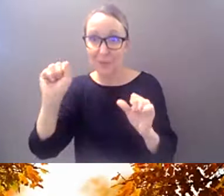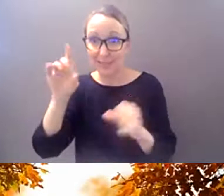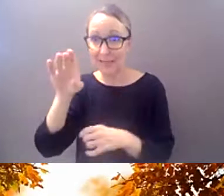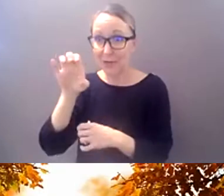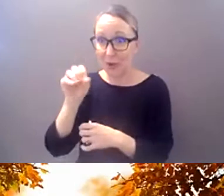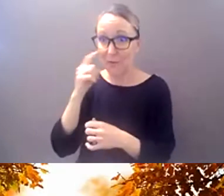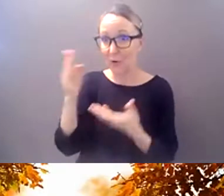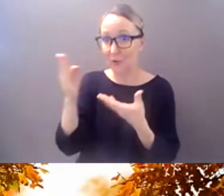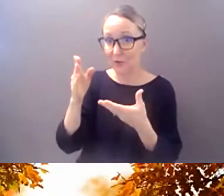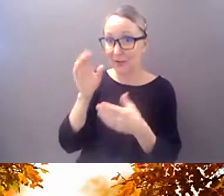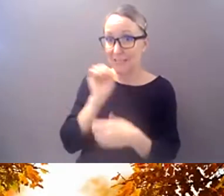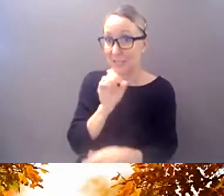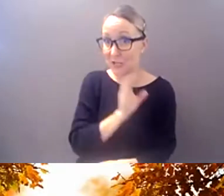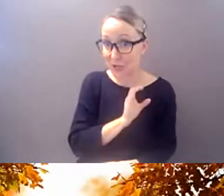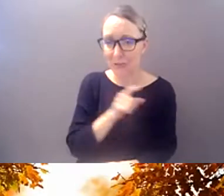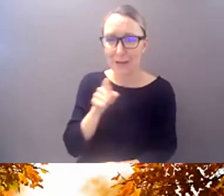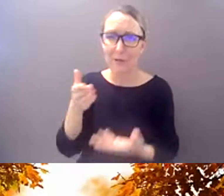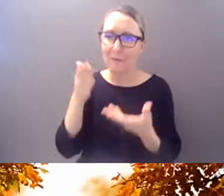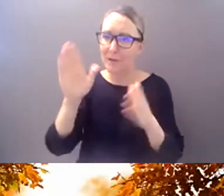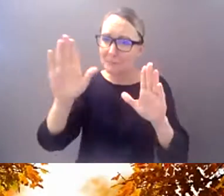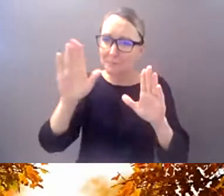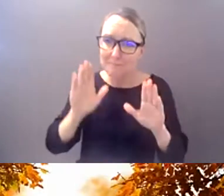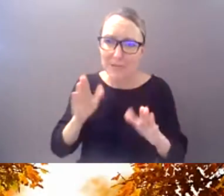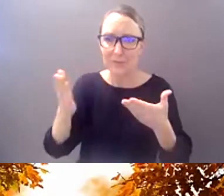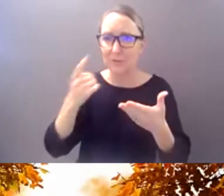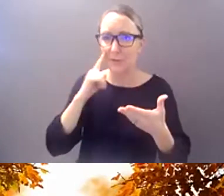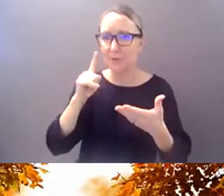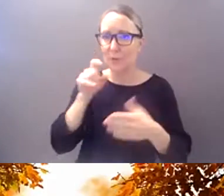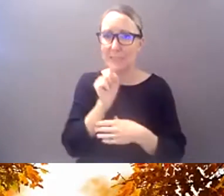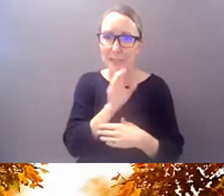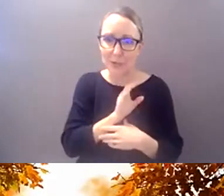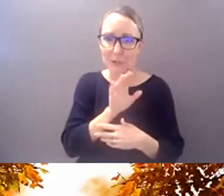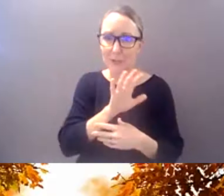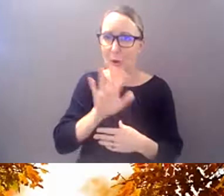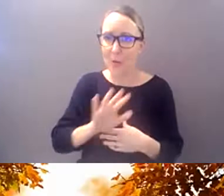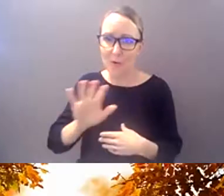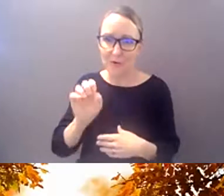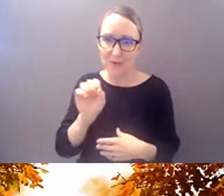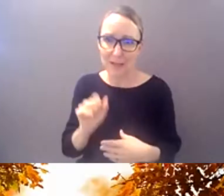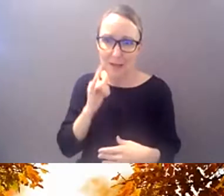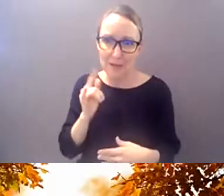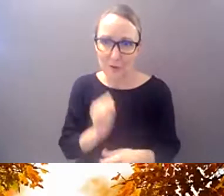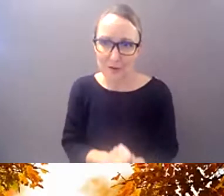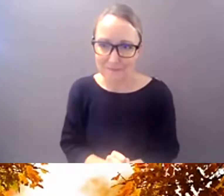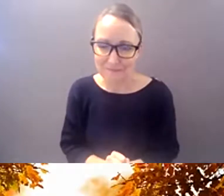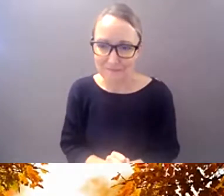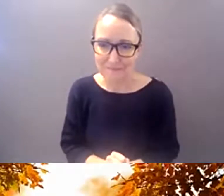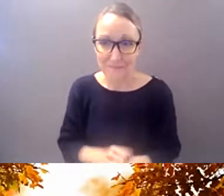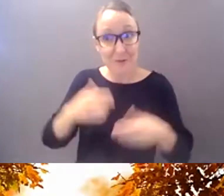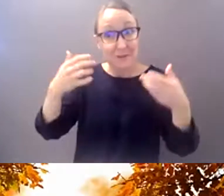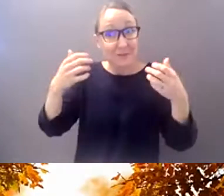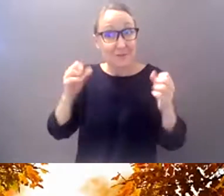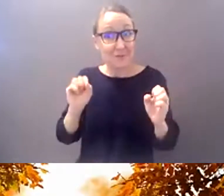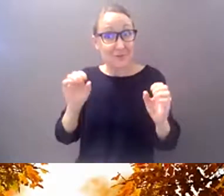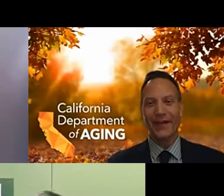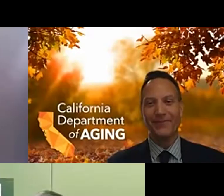who provides just tremendous services to seniors throughout Southern California. So without any further ado, I'll